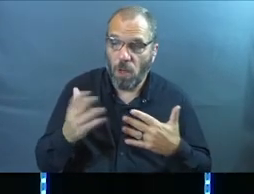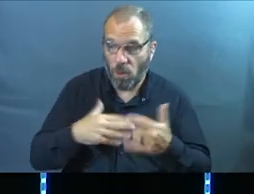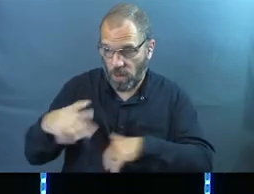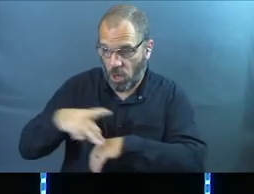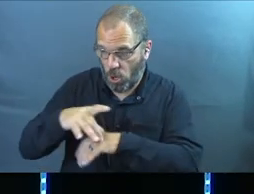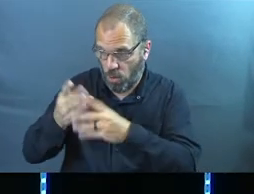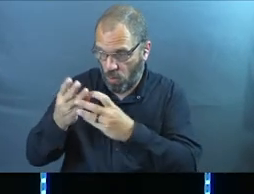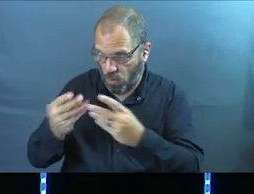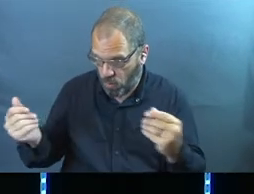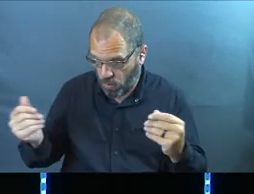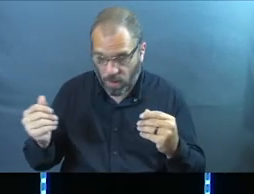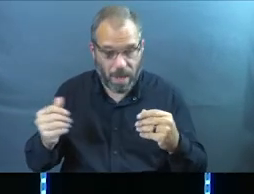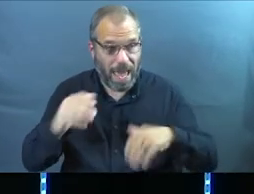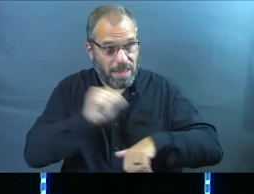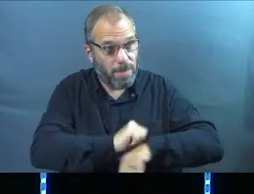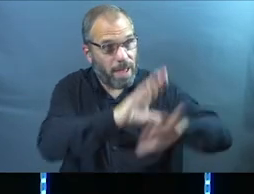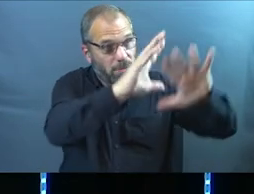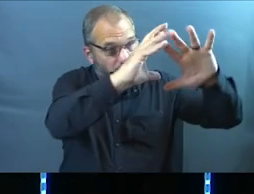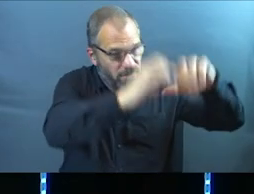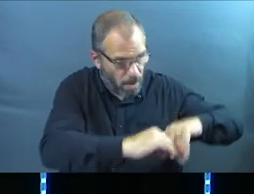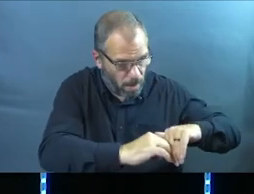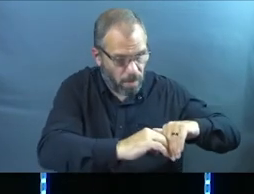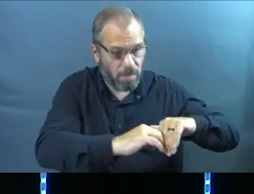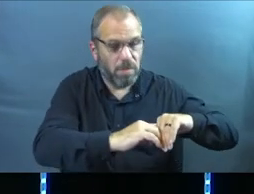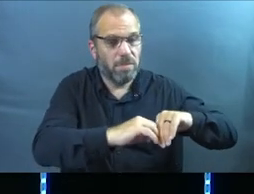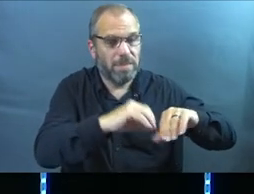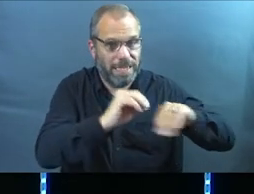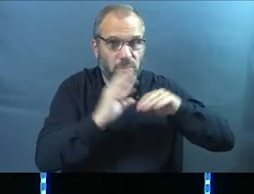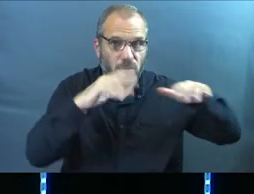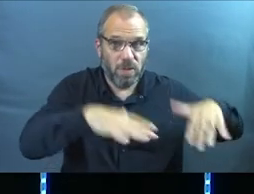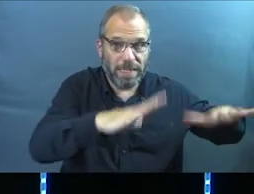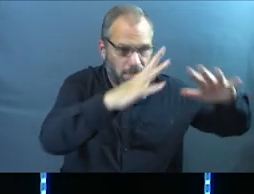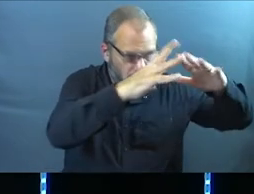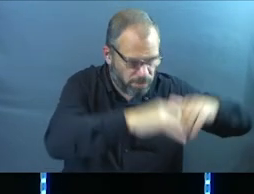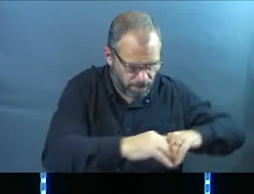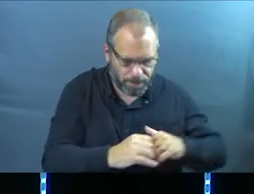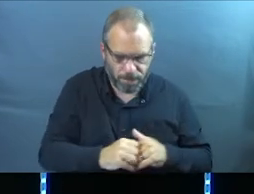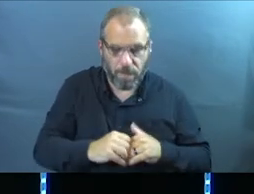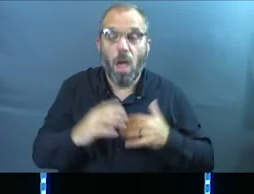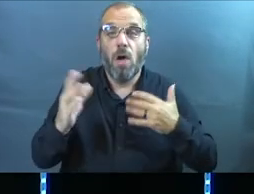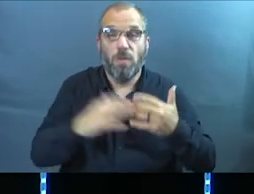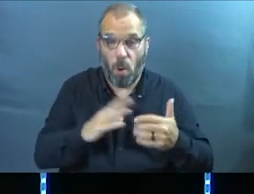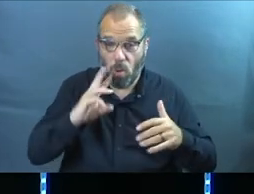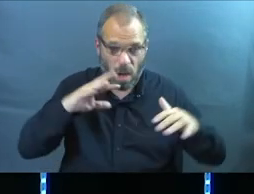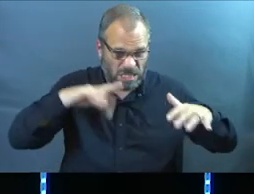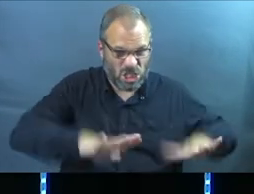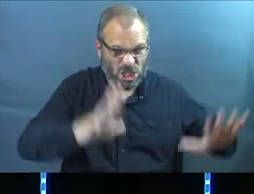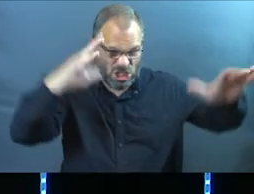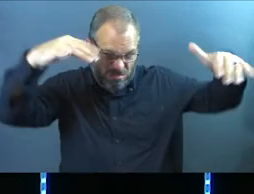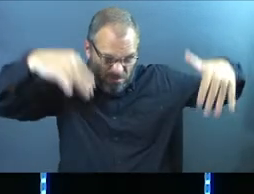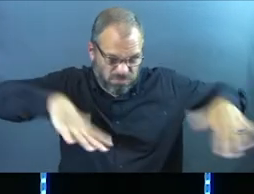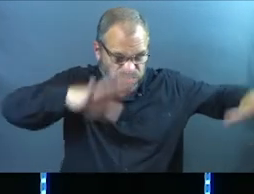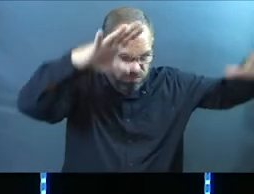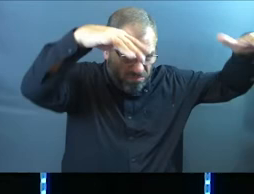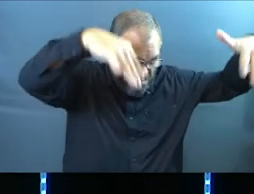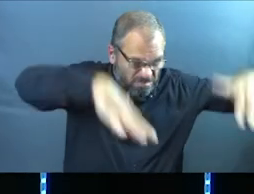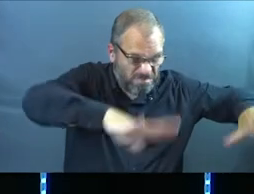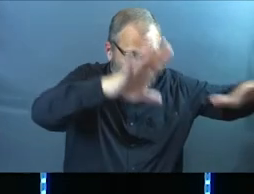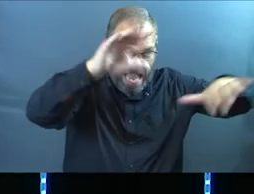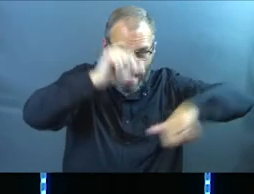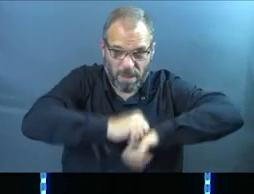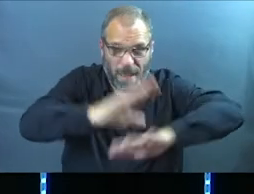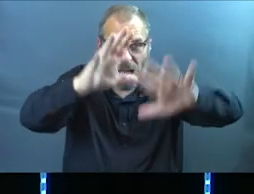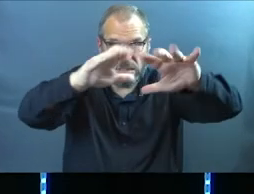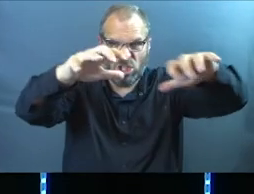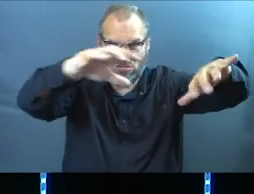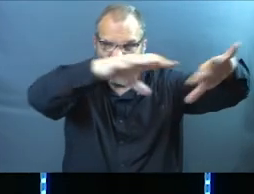the earth give way and the mountains fall into the heart of the sea. Though its waters roar and foam and the